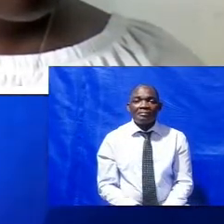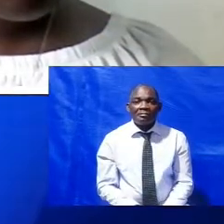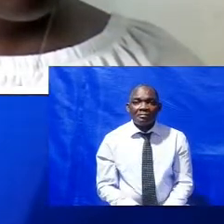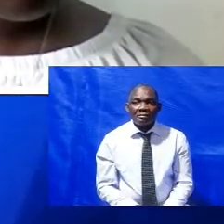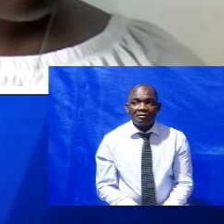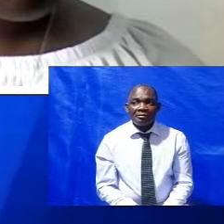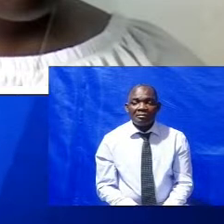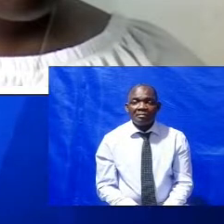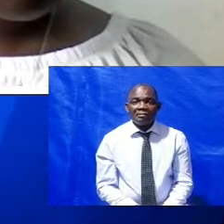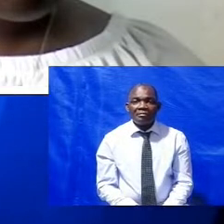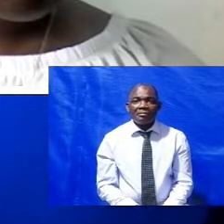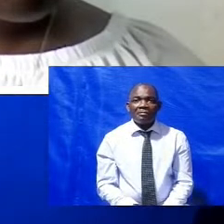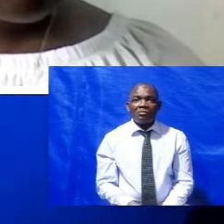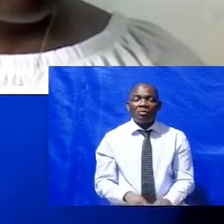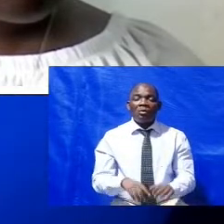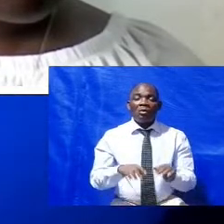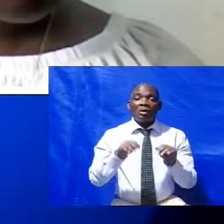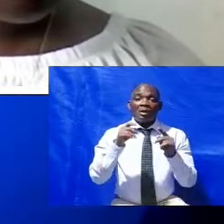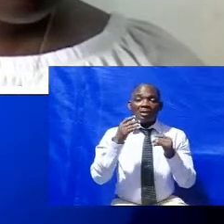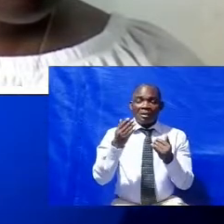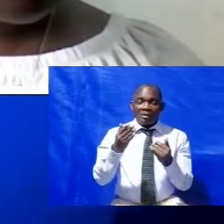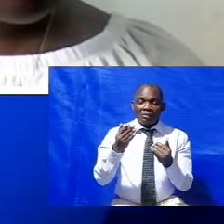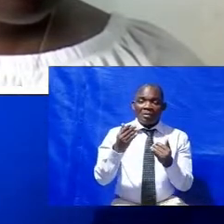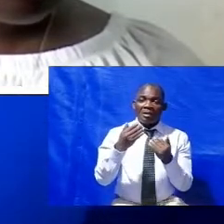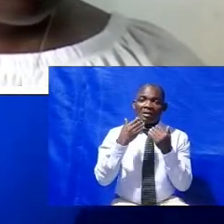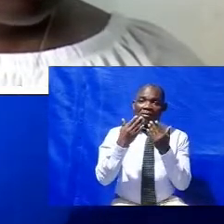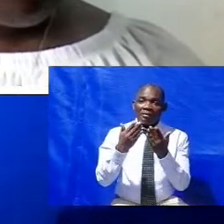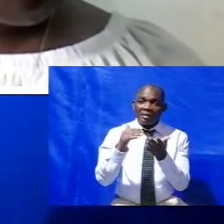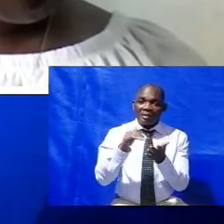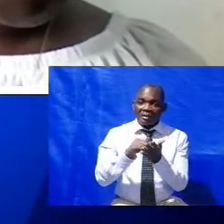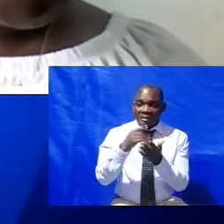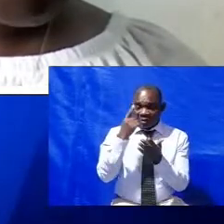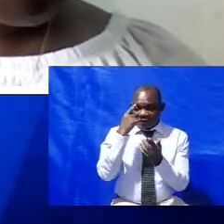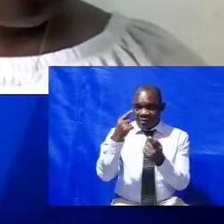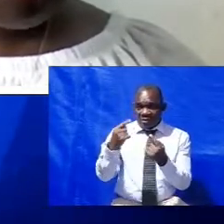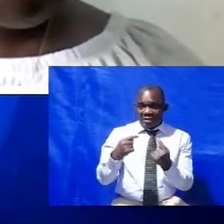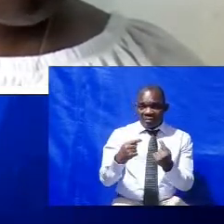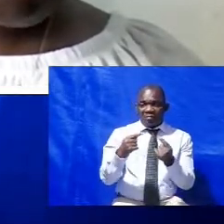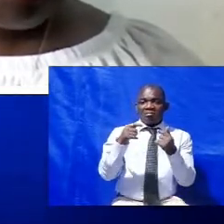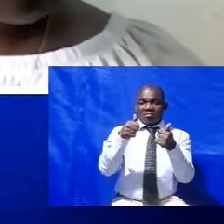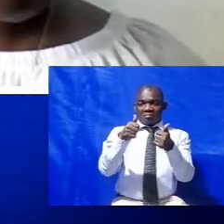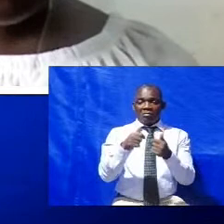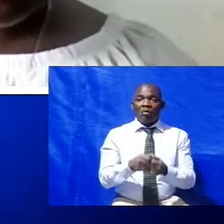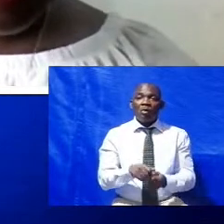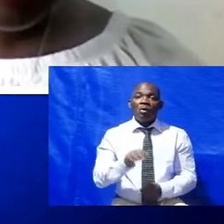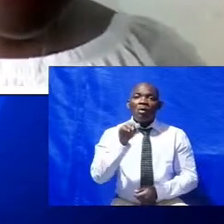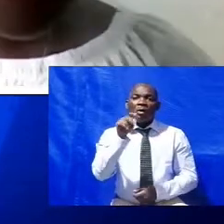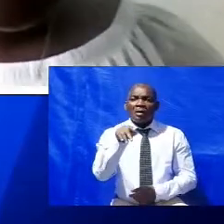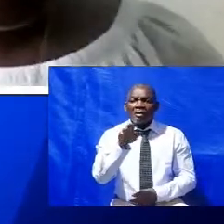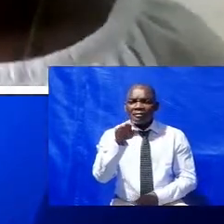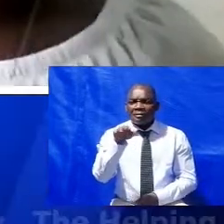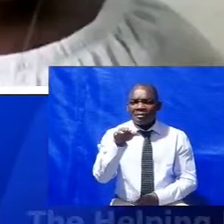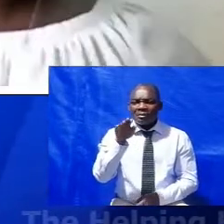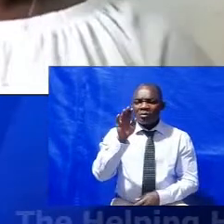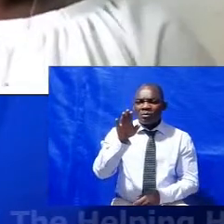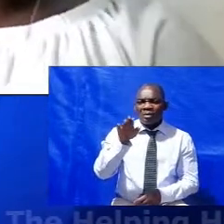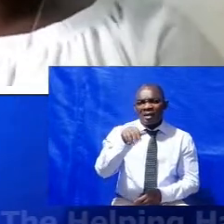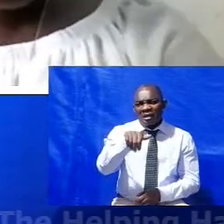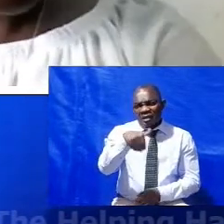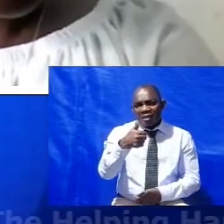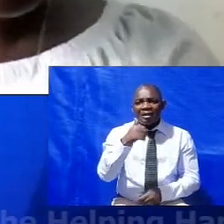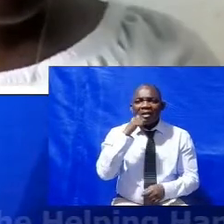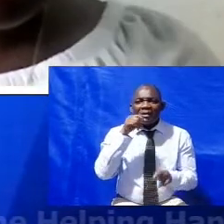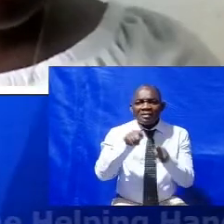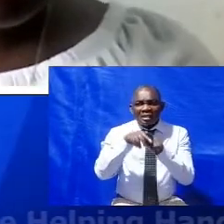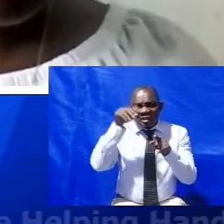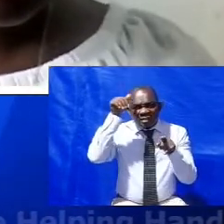today, coming all the way from Kenya. Deborah, again, thank you for your time. Welcome. Let's talk